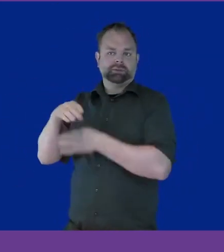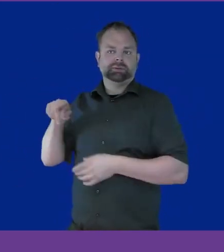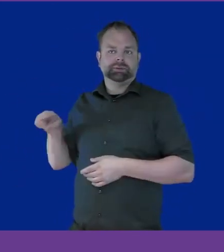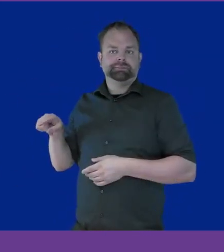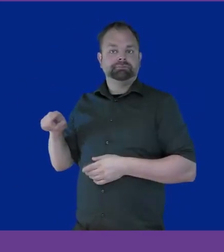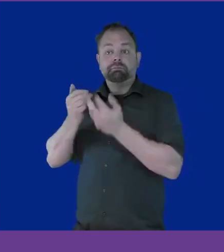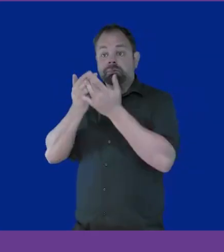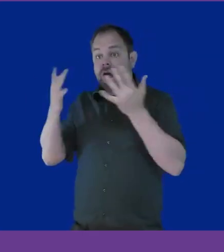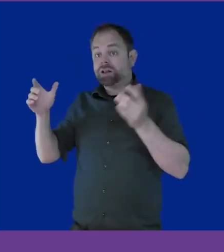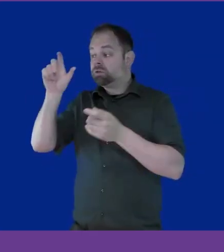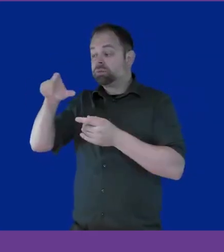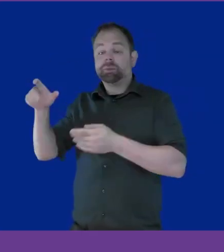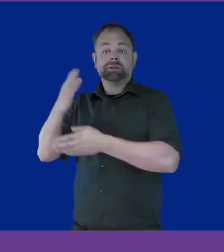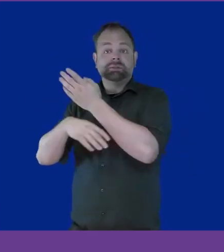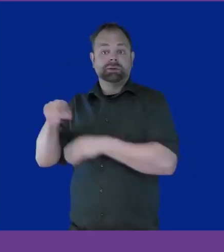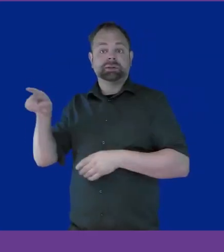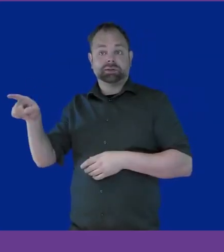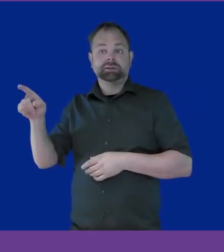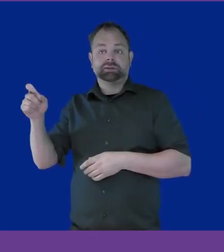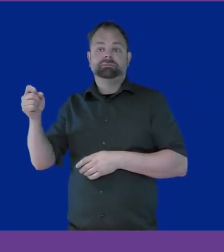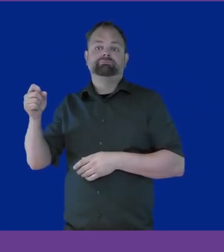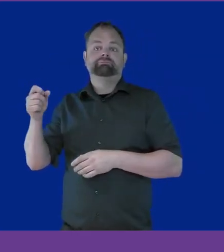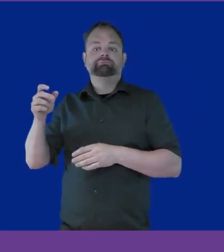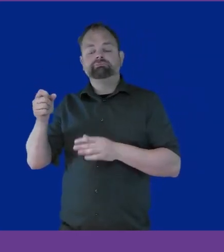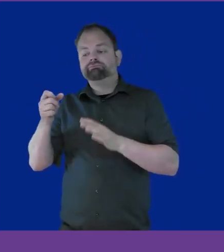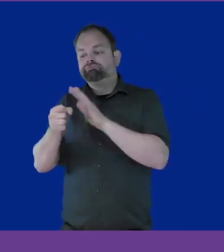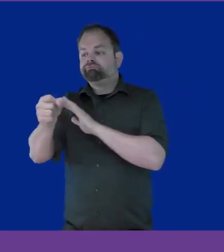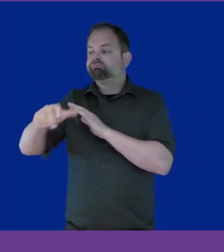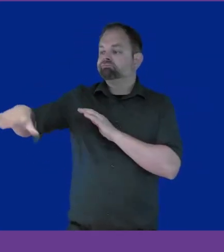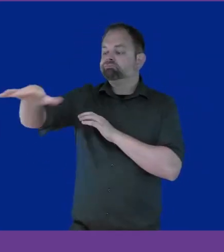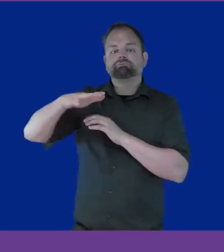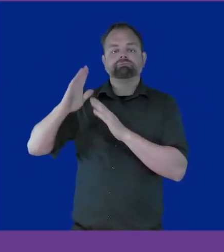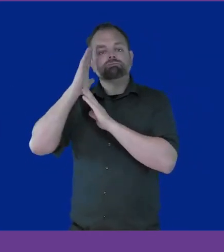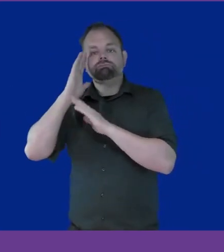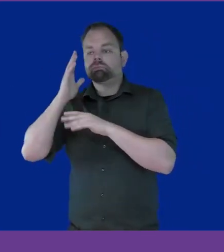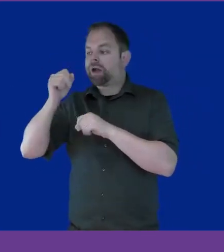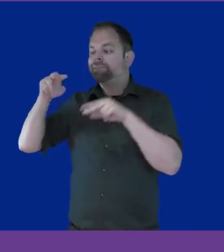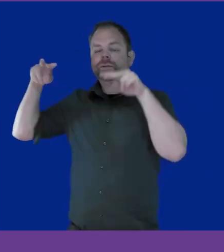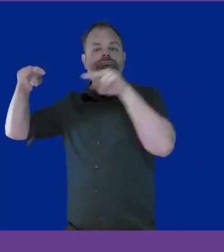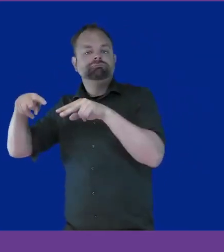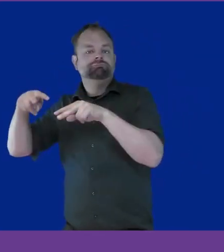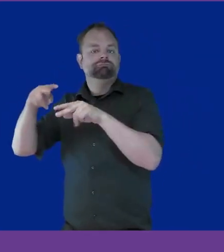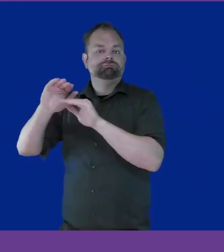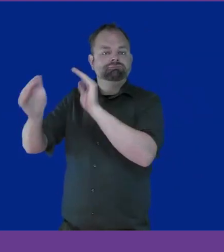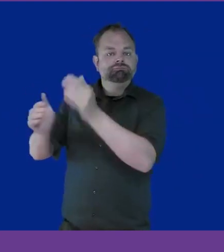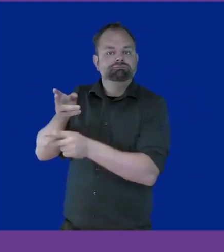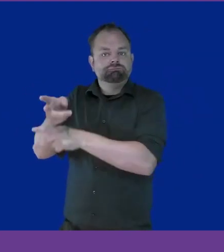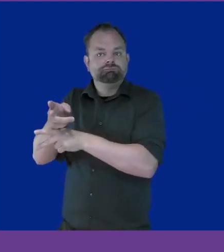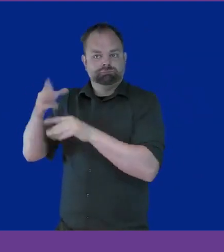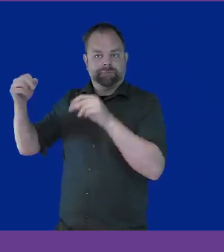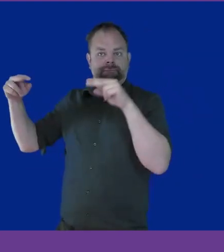the e-banking, where we use this multimodal, as said in one of the panels